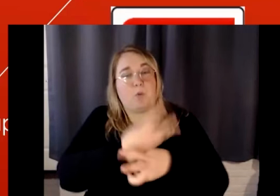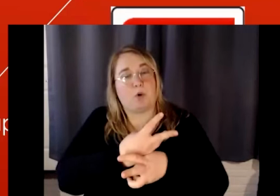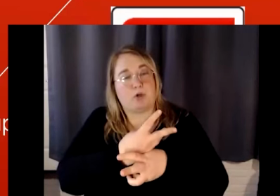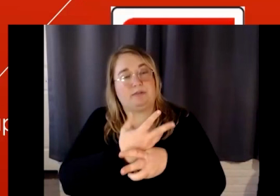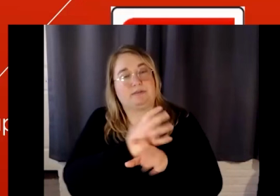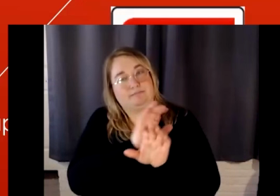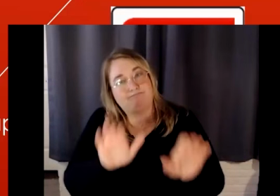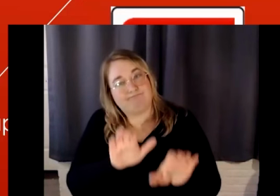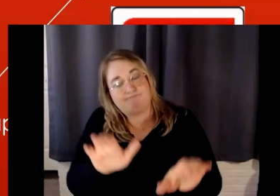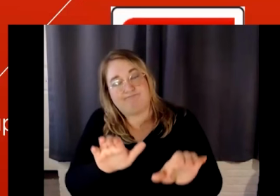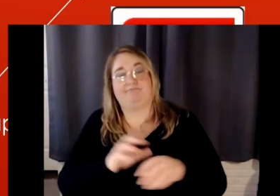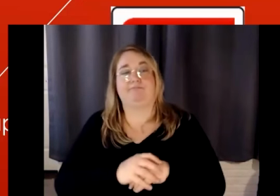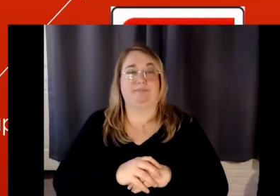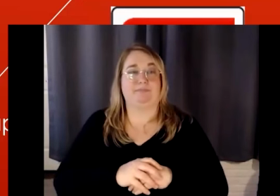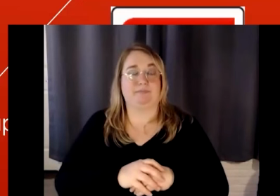right?